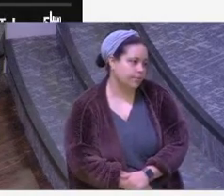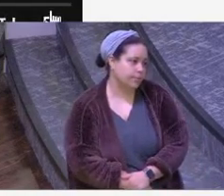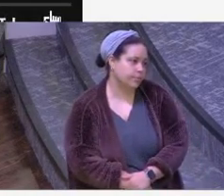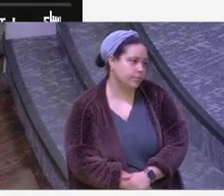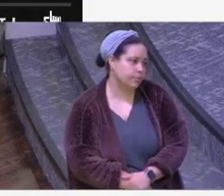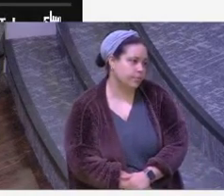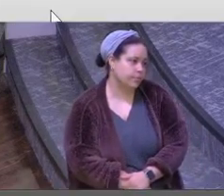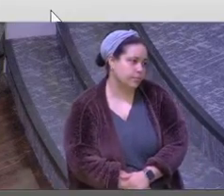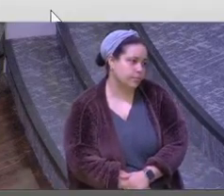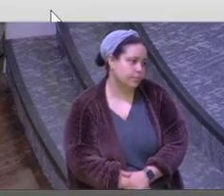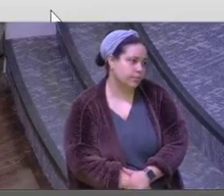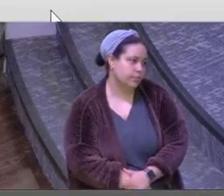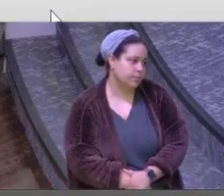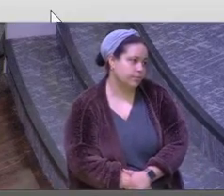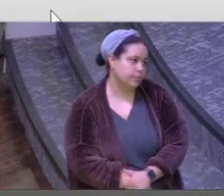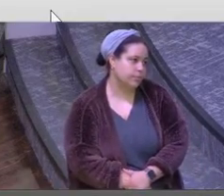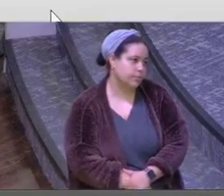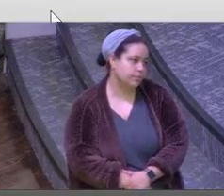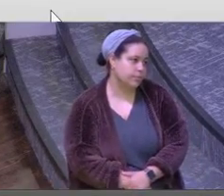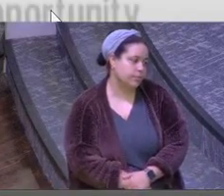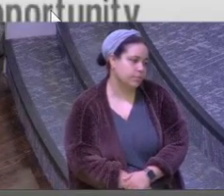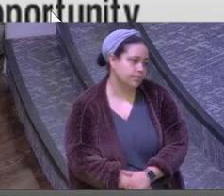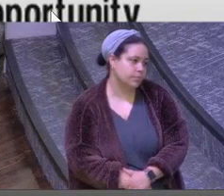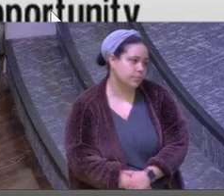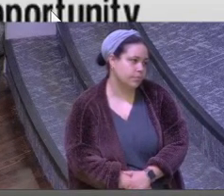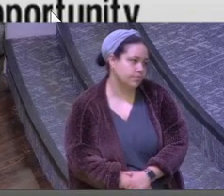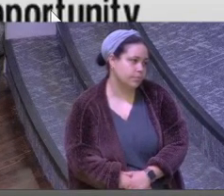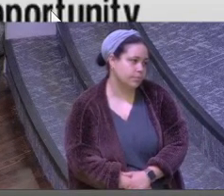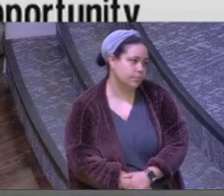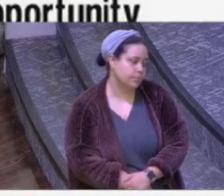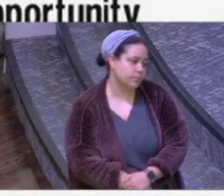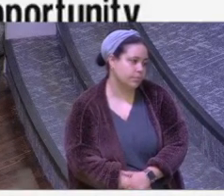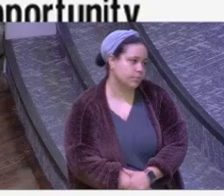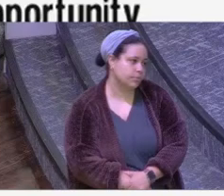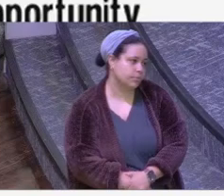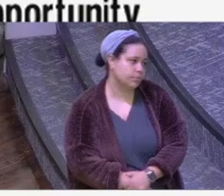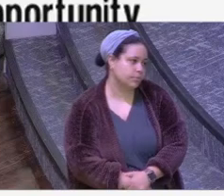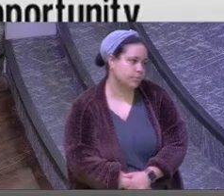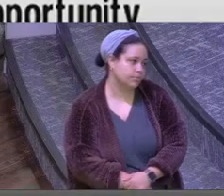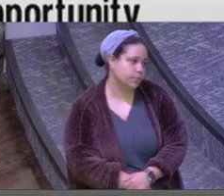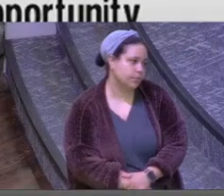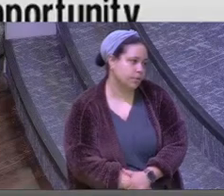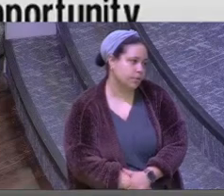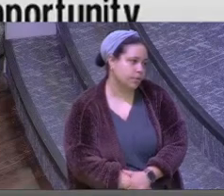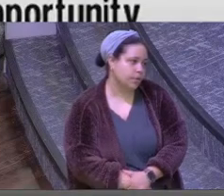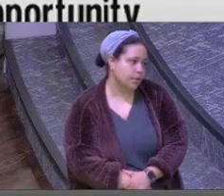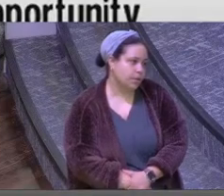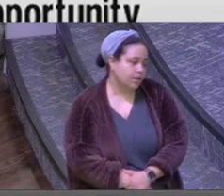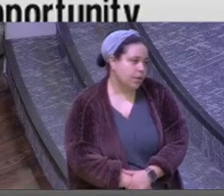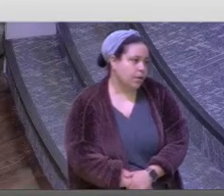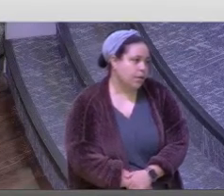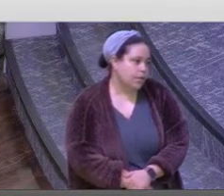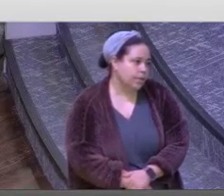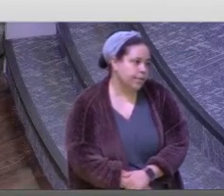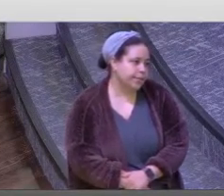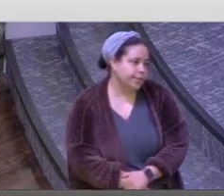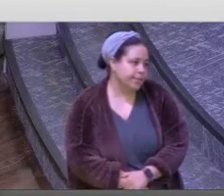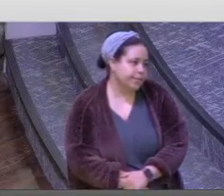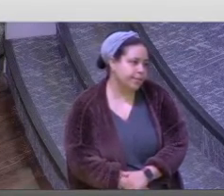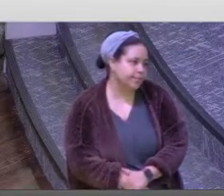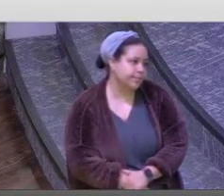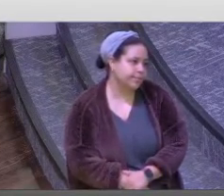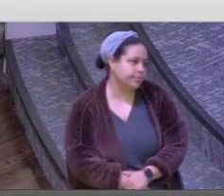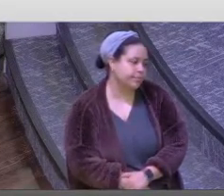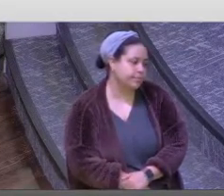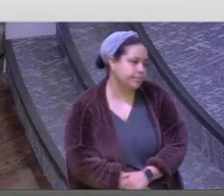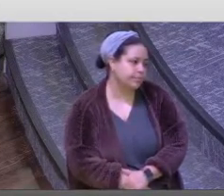The decades-old law that dictates how the state of Georgia